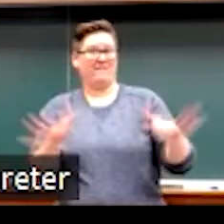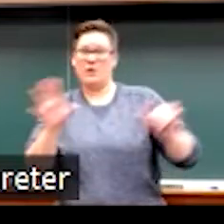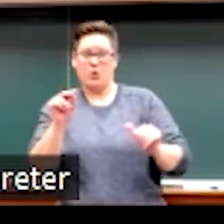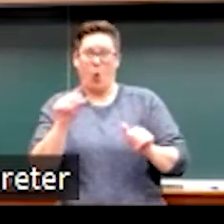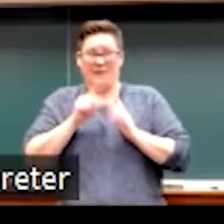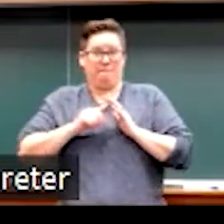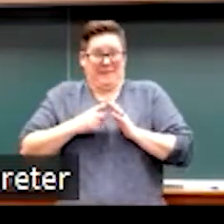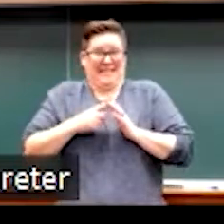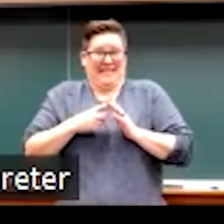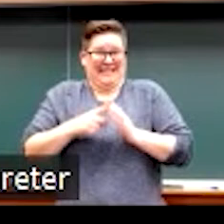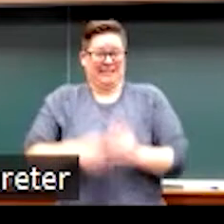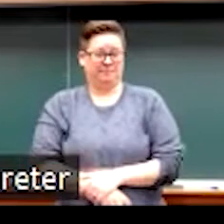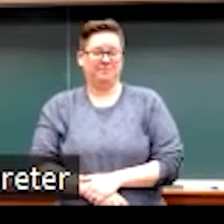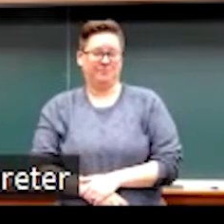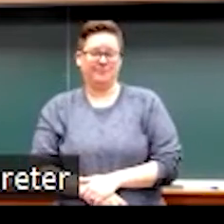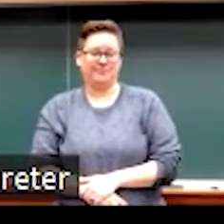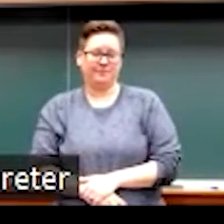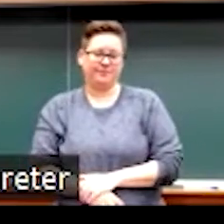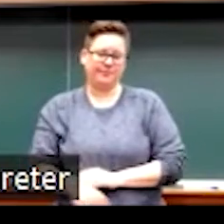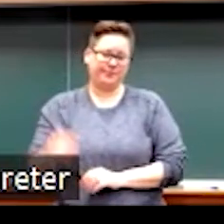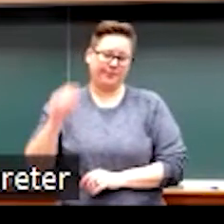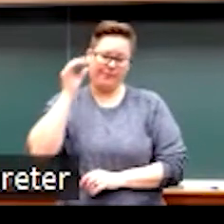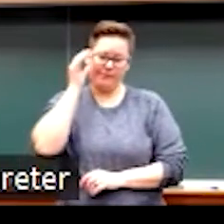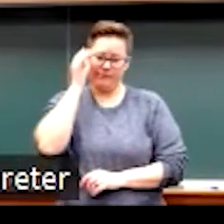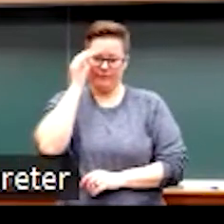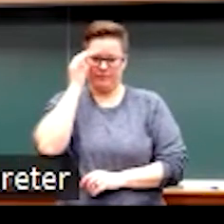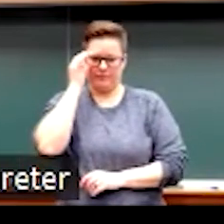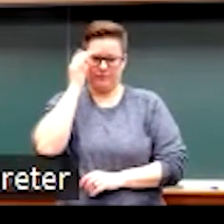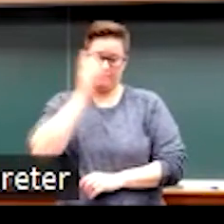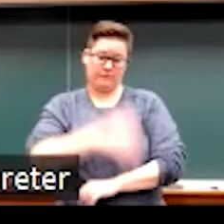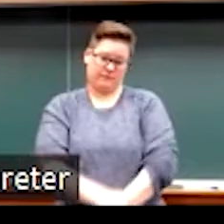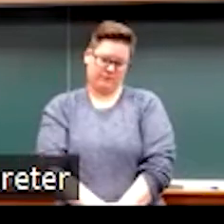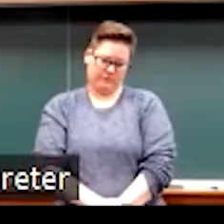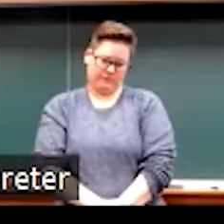just beginning now. We're going into the next part.